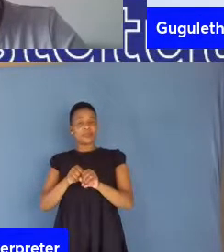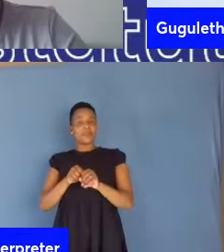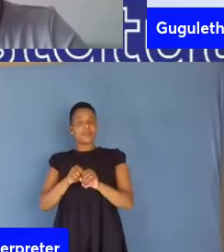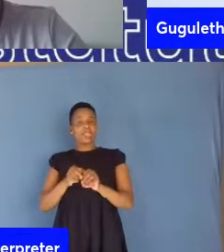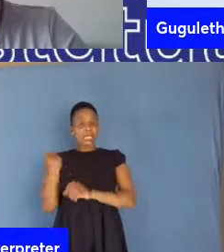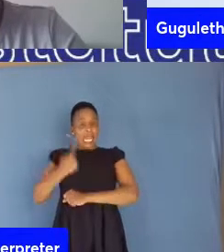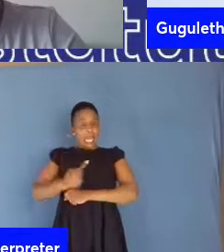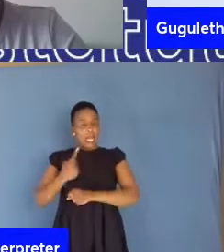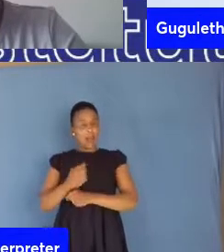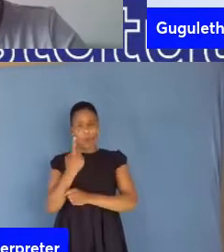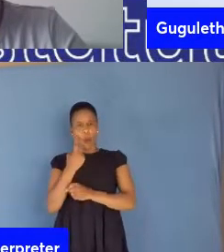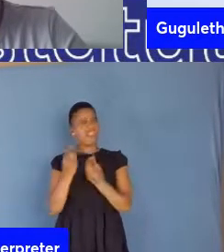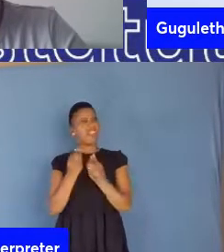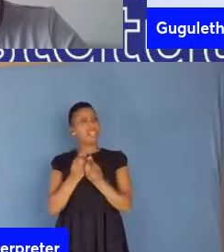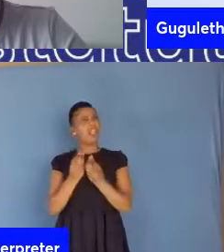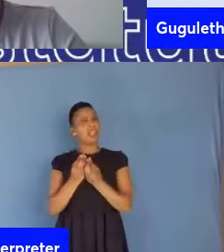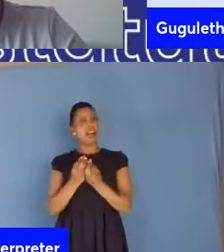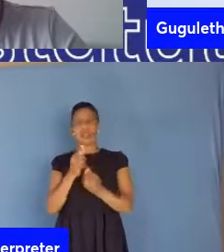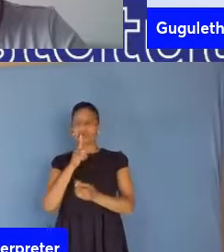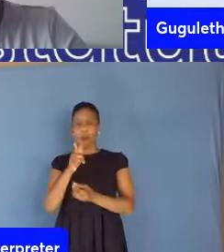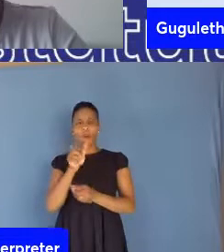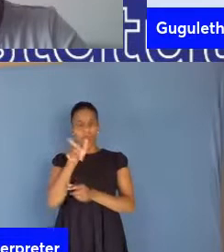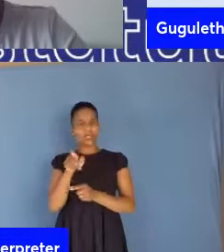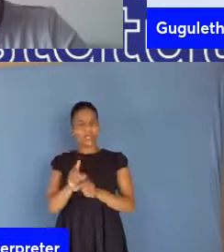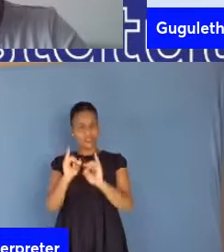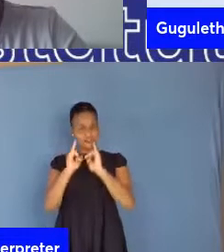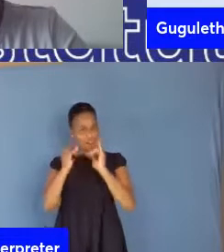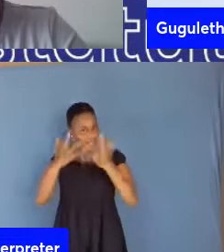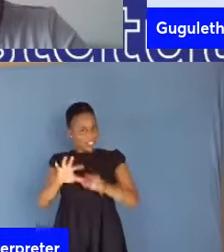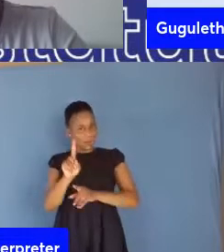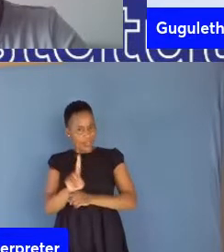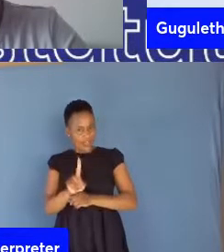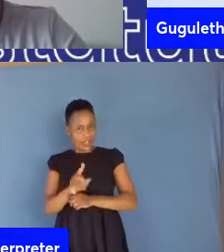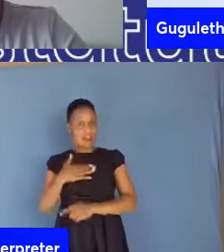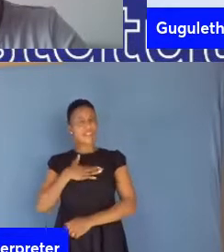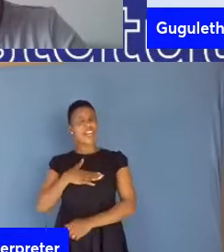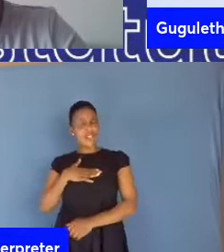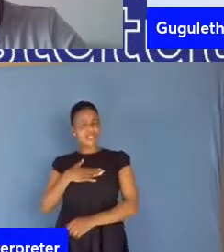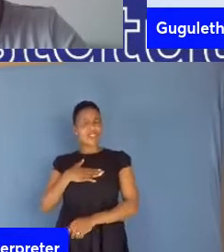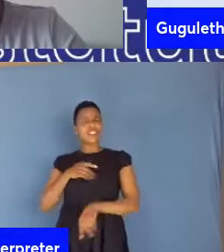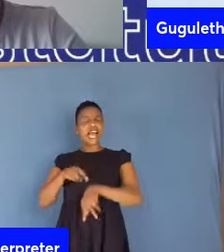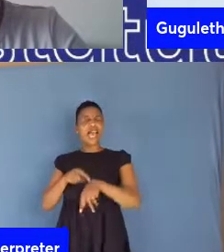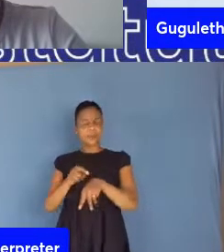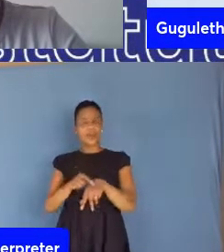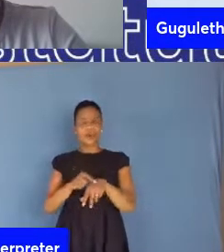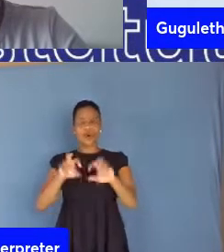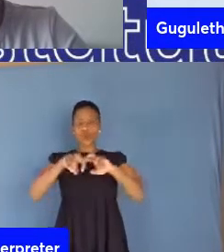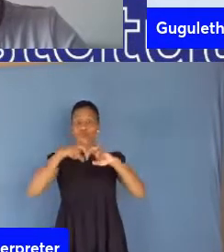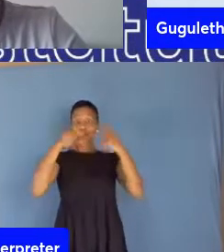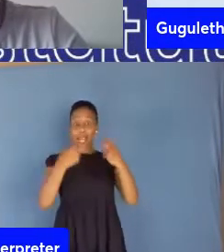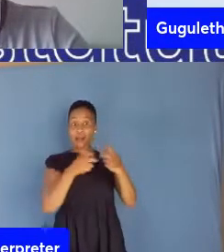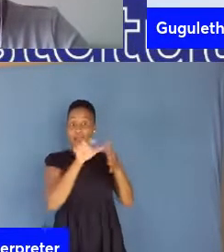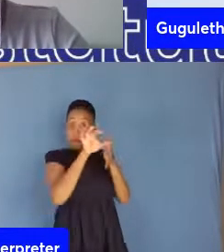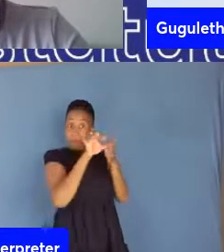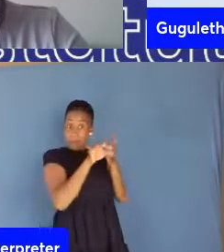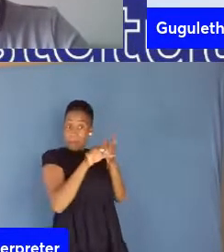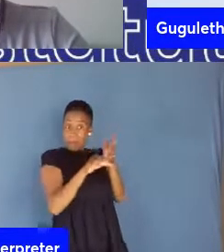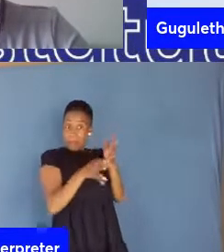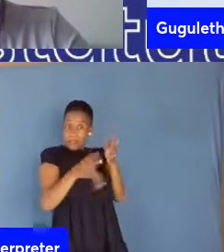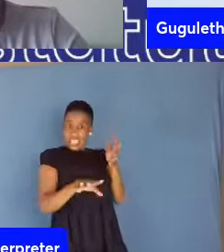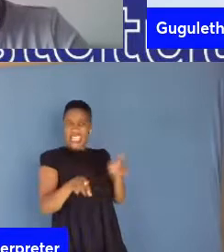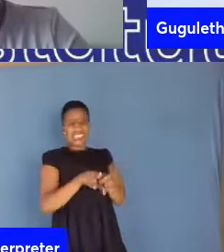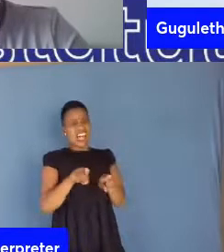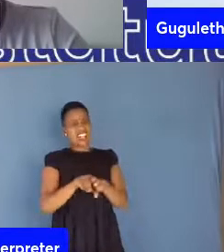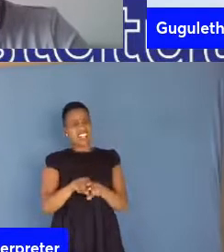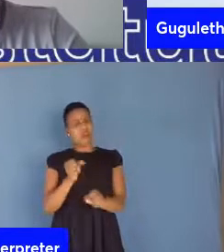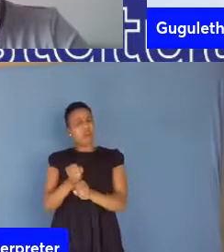to the person who invited me is that I feel that even when we categorize rape, it's almost like we are making it as a